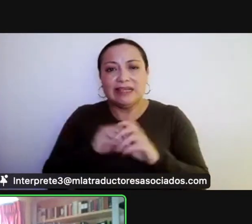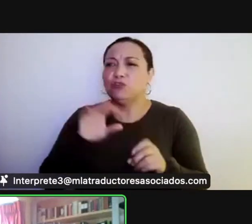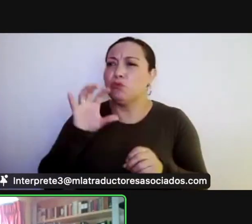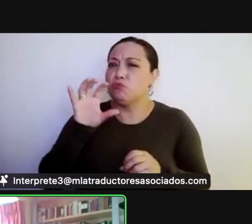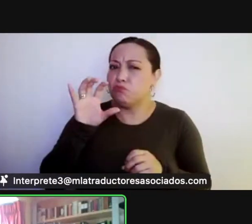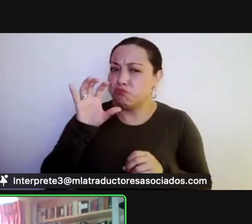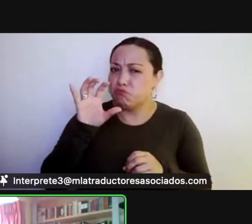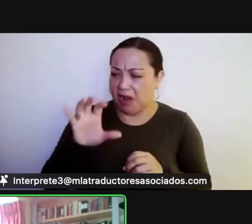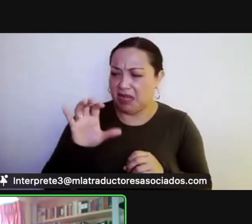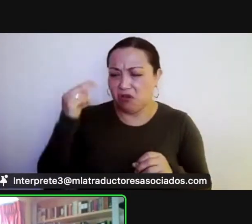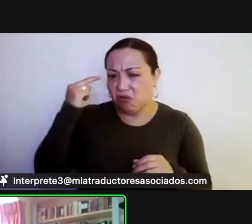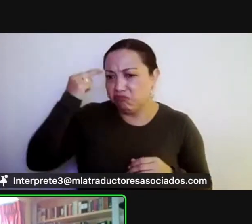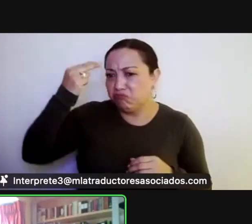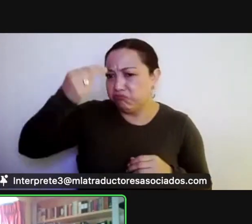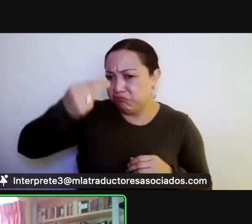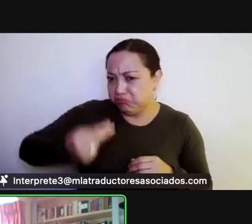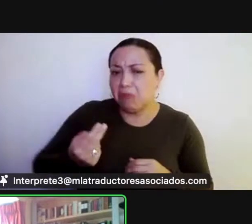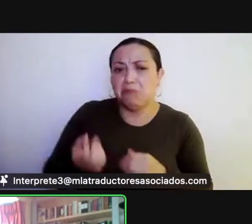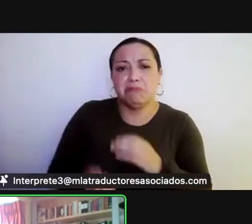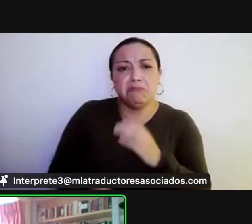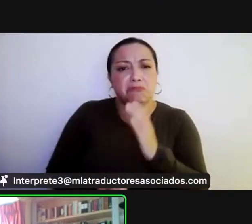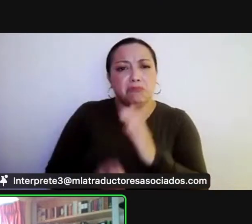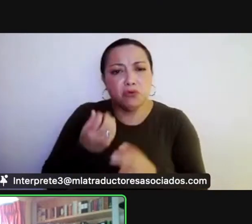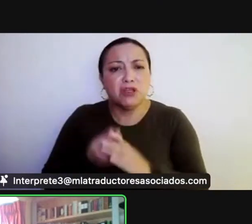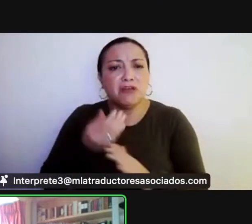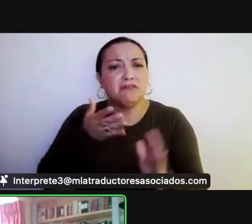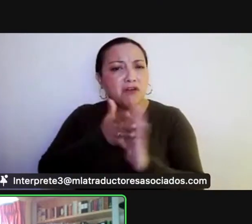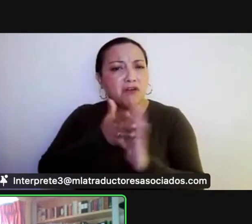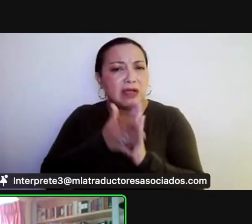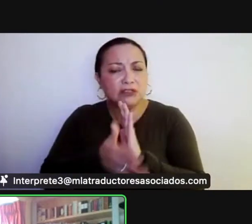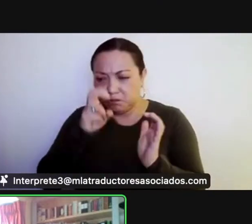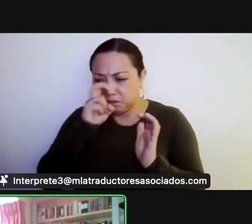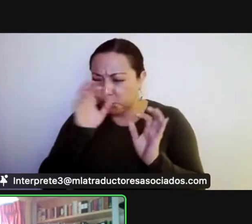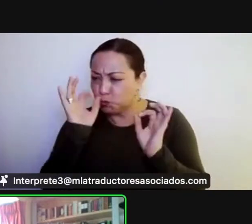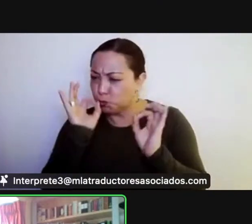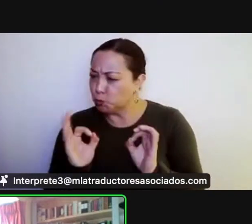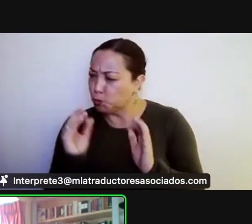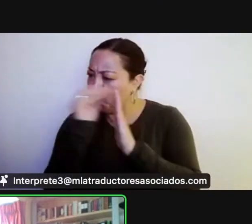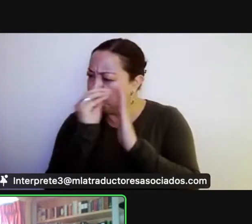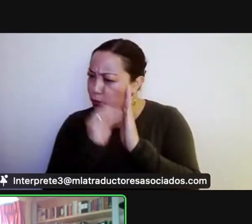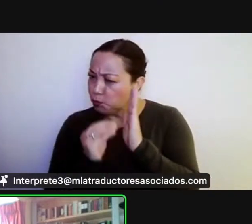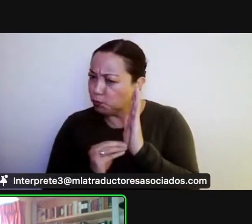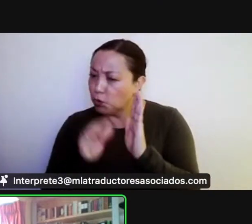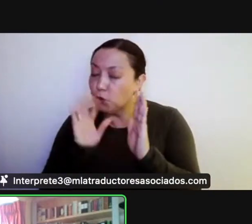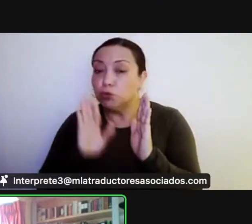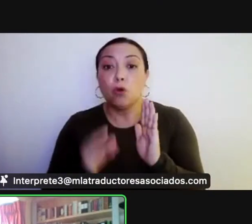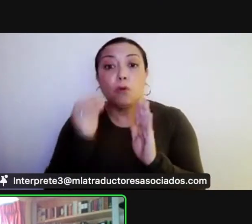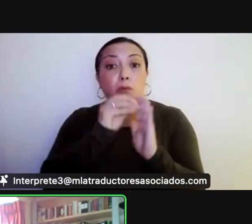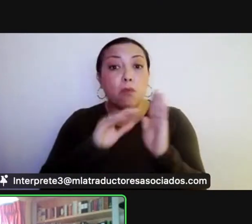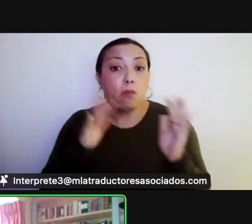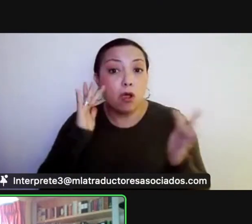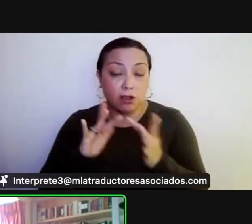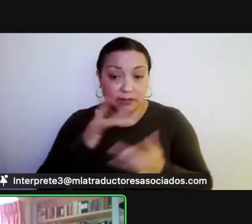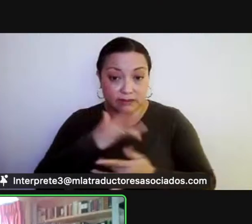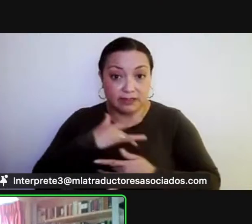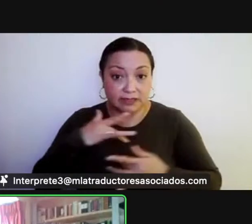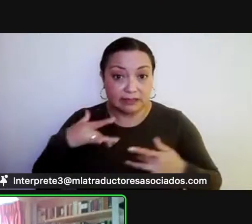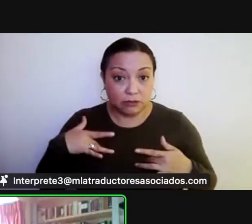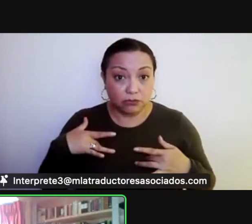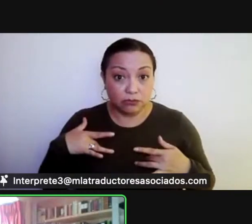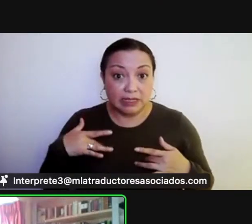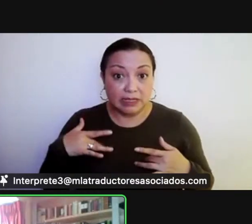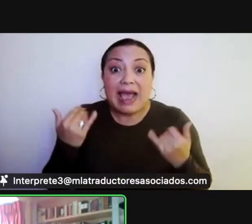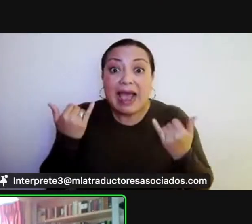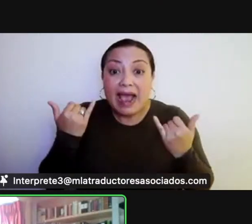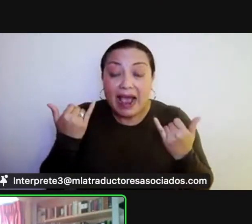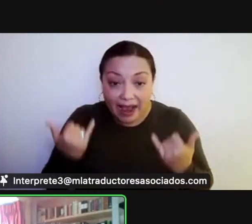ha producido datos muy rigurosos I know it's a country that has y provided good favorece data. los